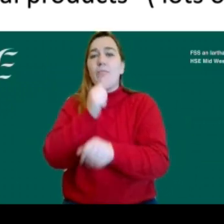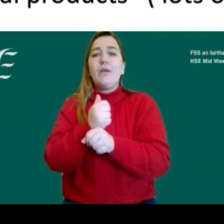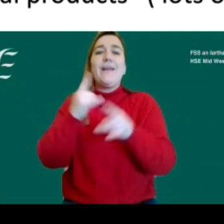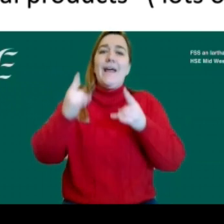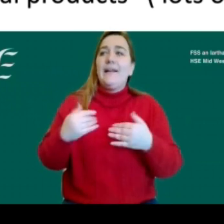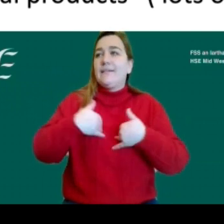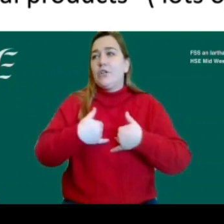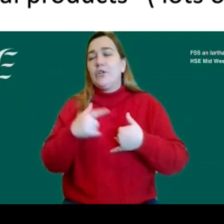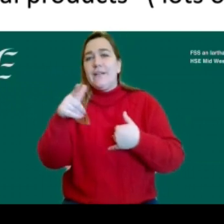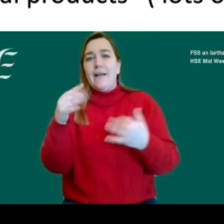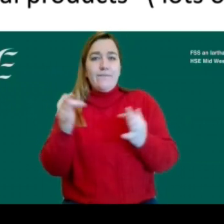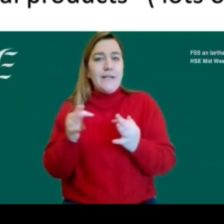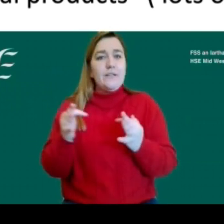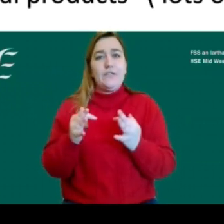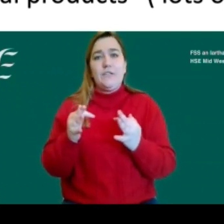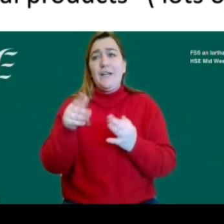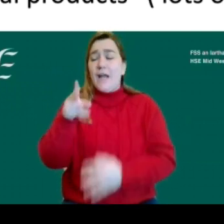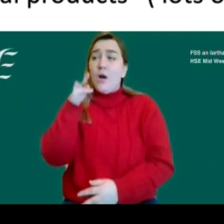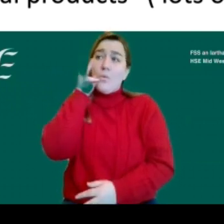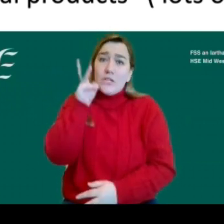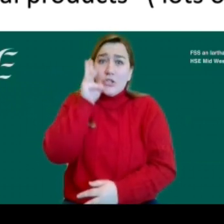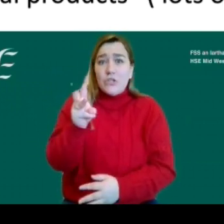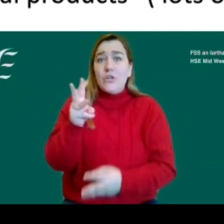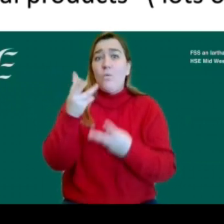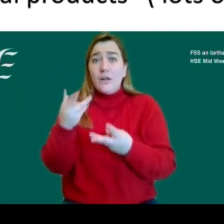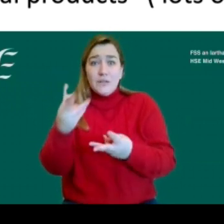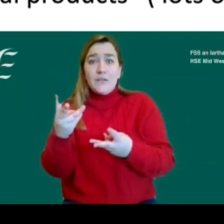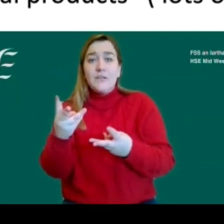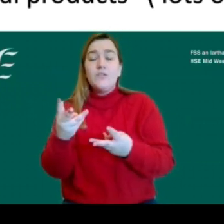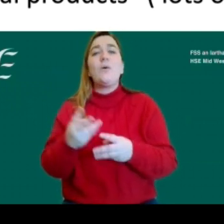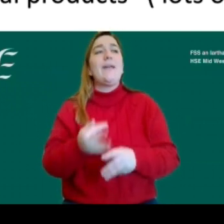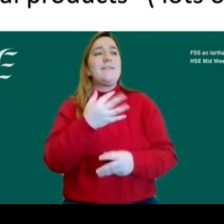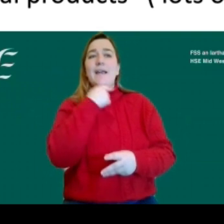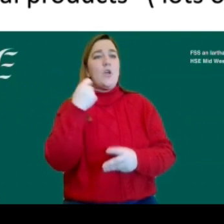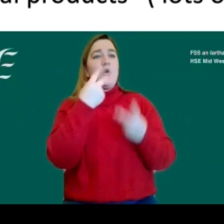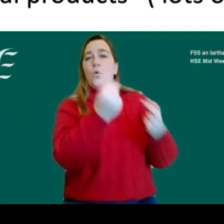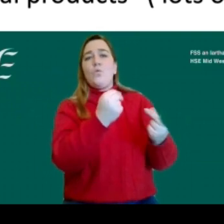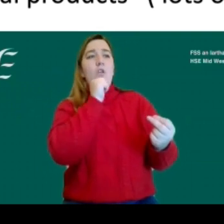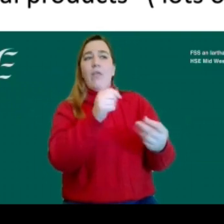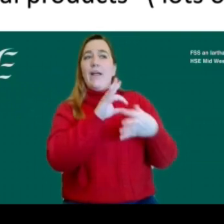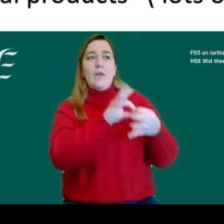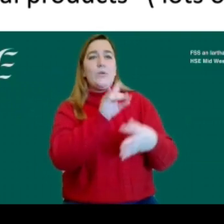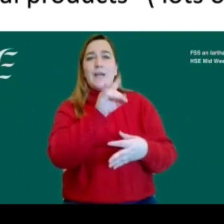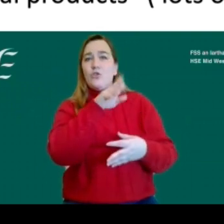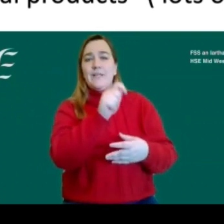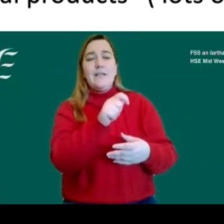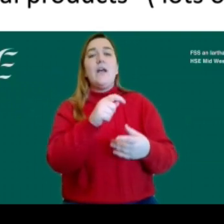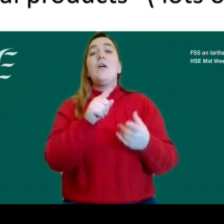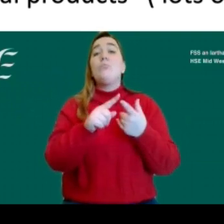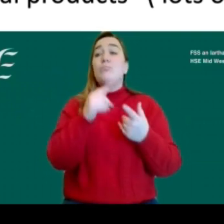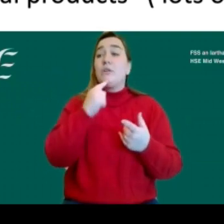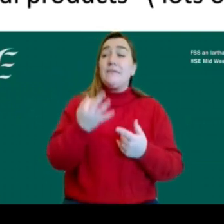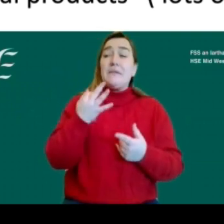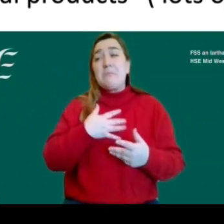concerns and fears and their wishes. And so if someone is saying absolutely no HRT, we listen to that, and there's lots of products that we can focus on.